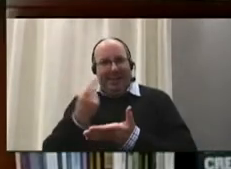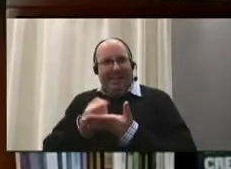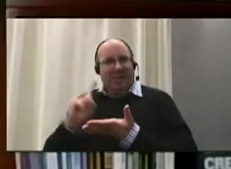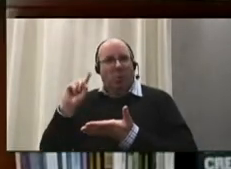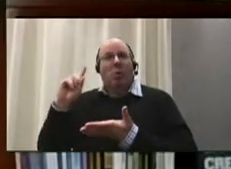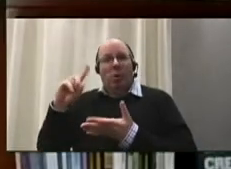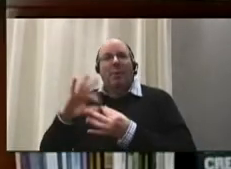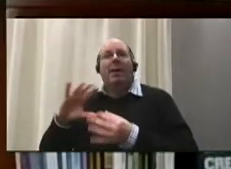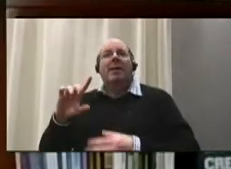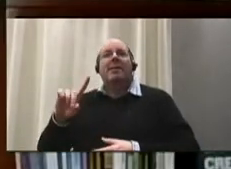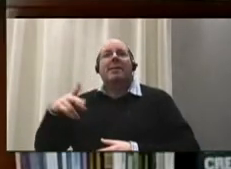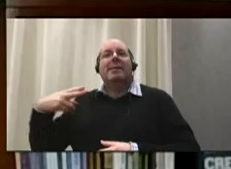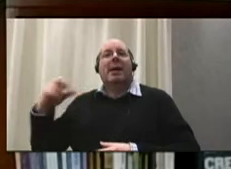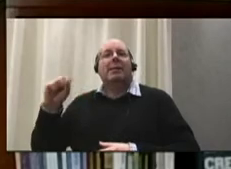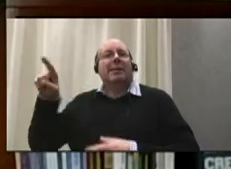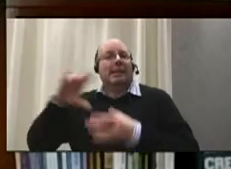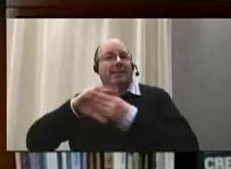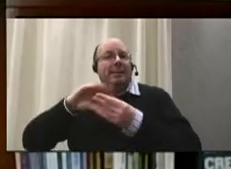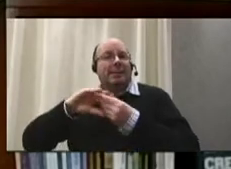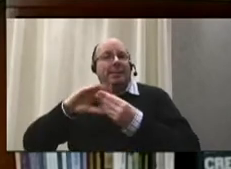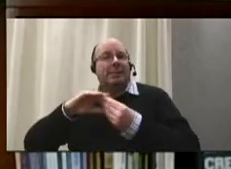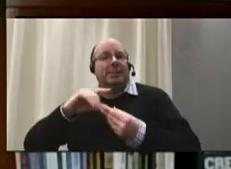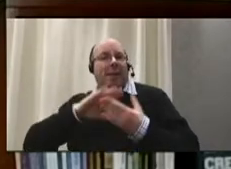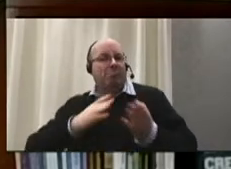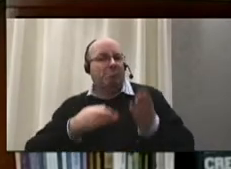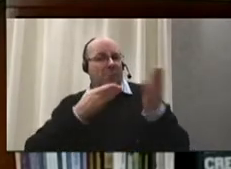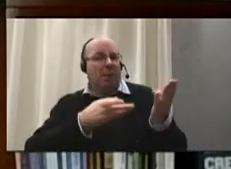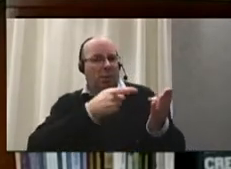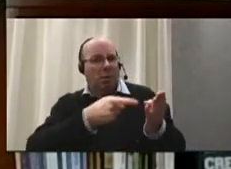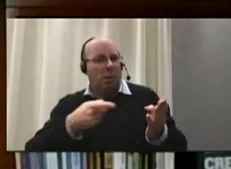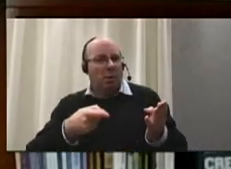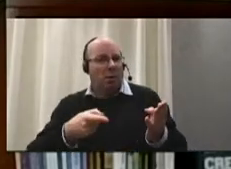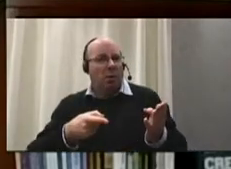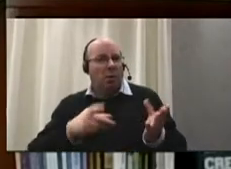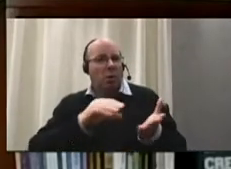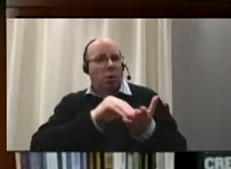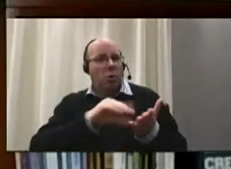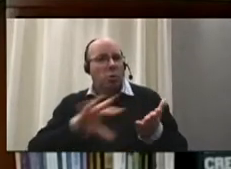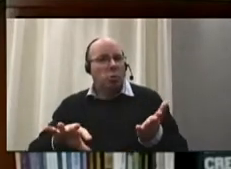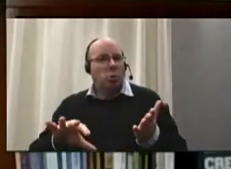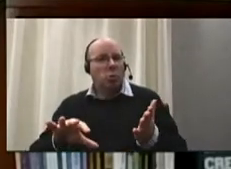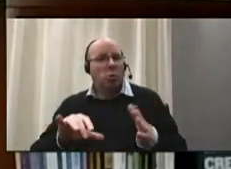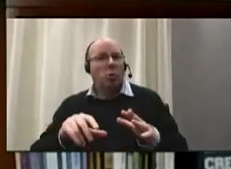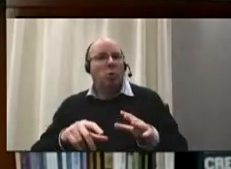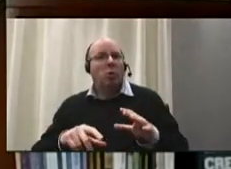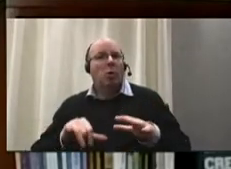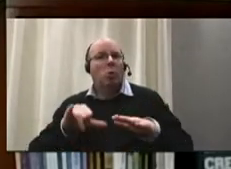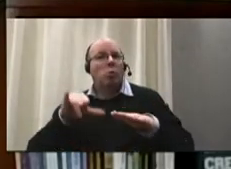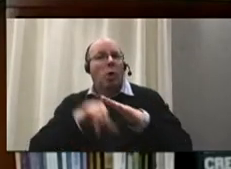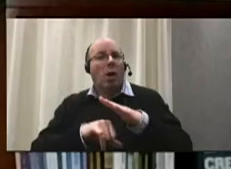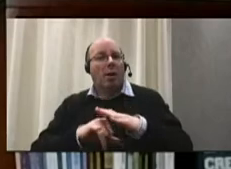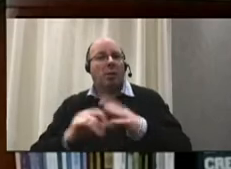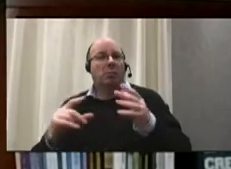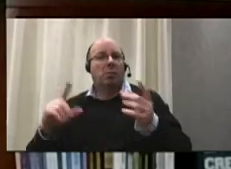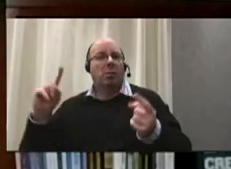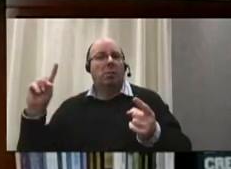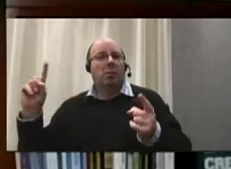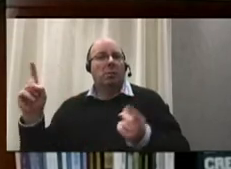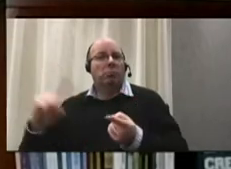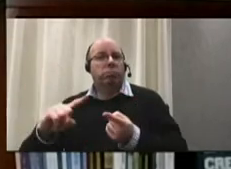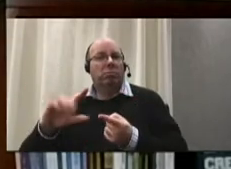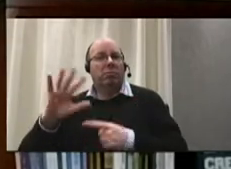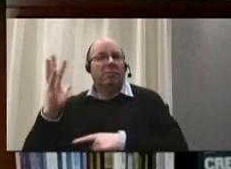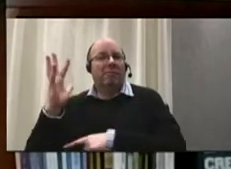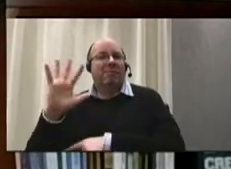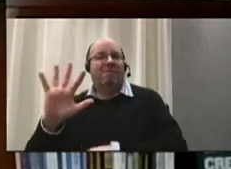Services did make a recommendation that we switch the student quarantine and isolation to 5 days. So that was the